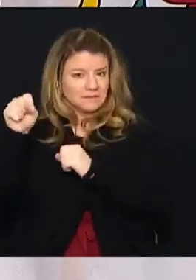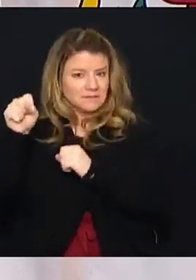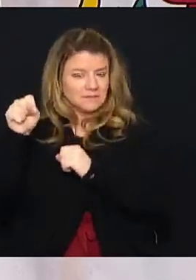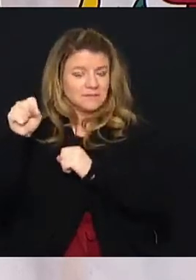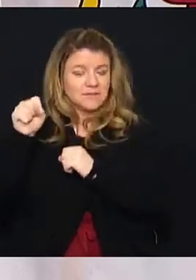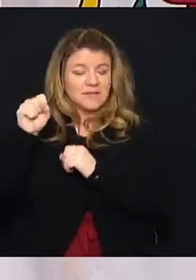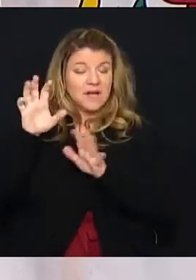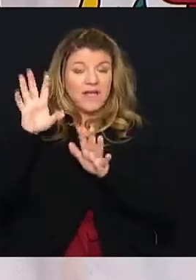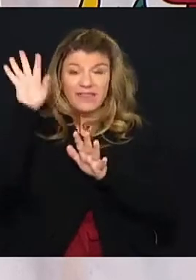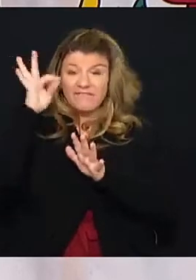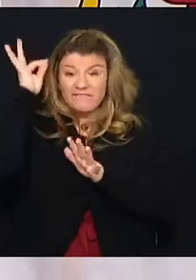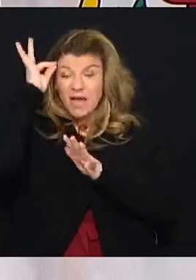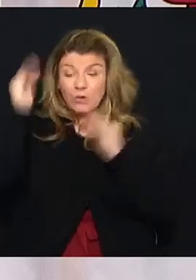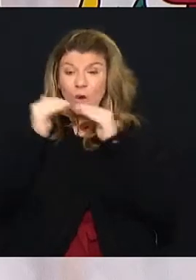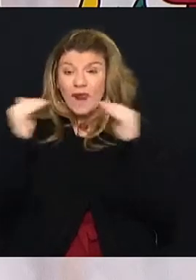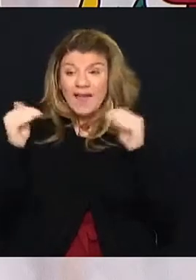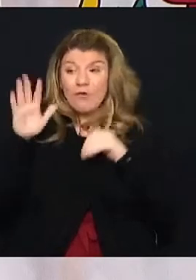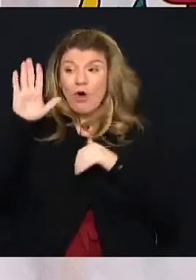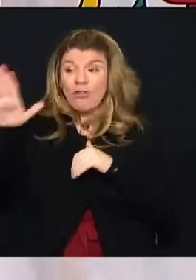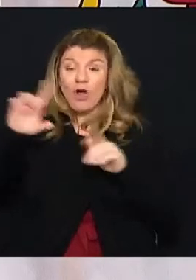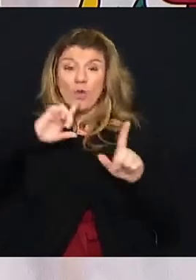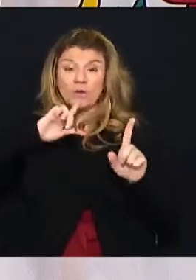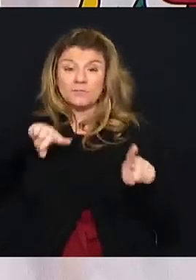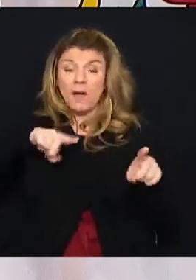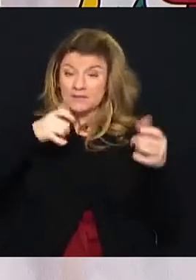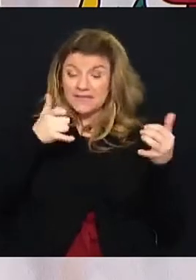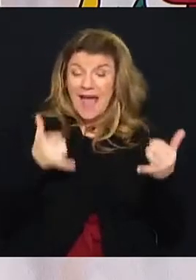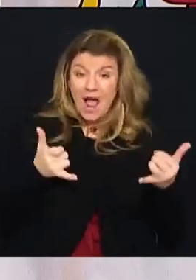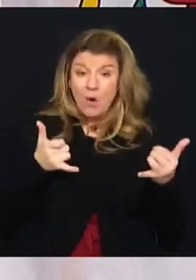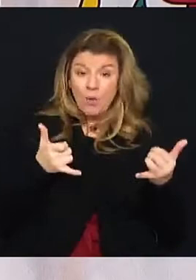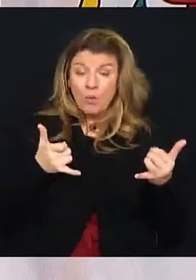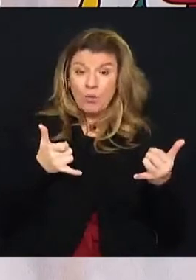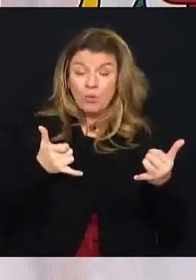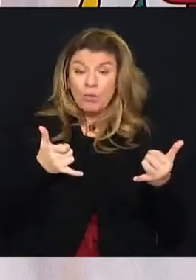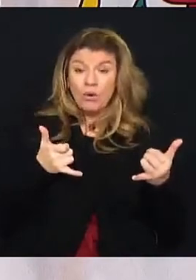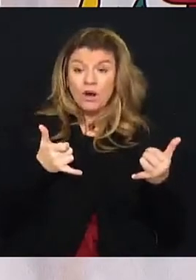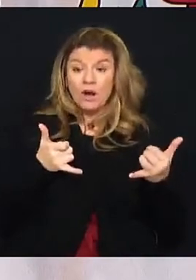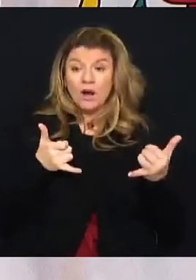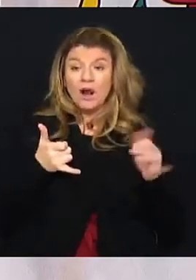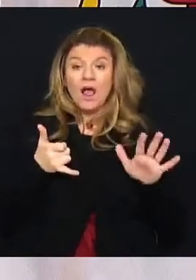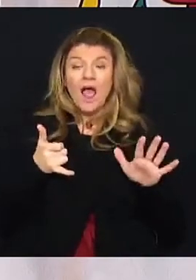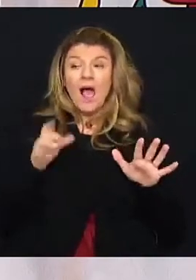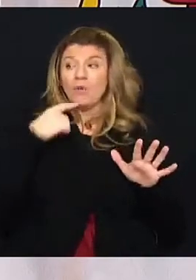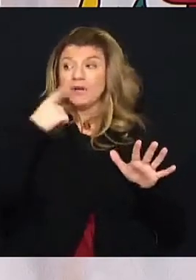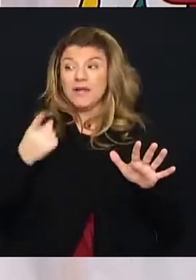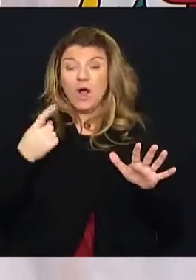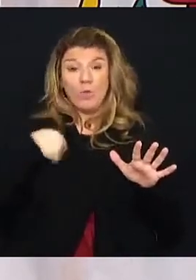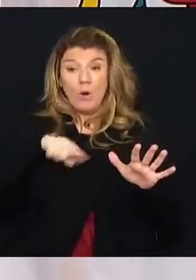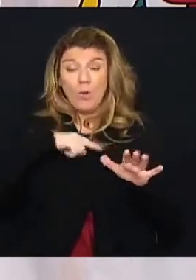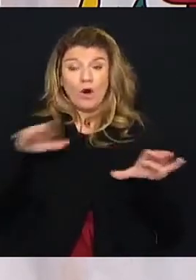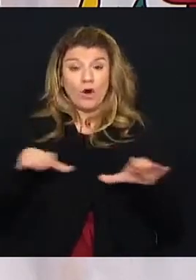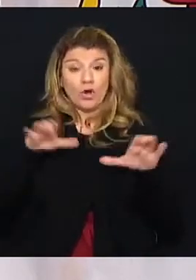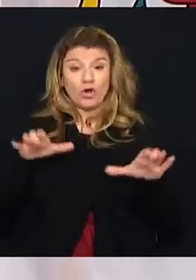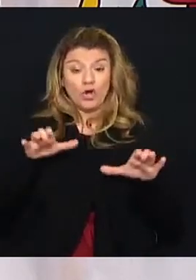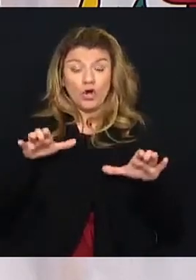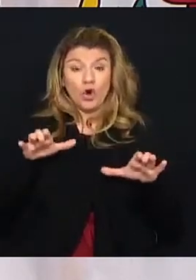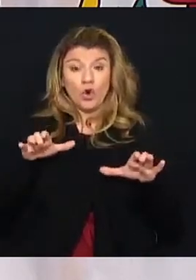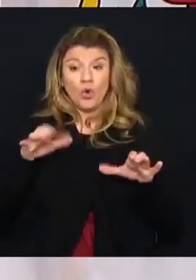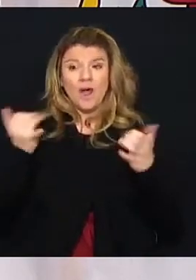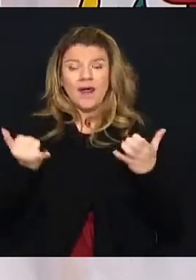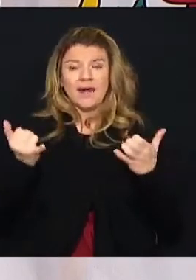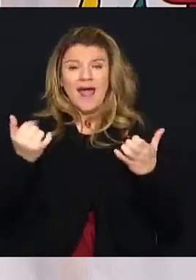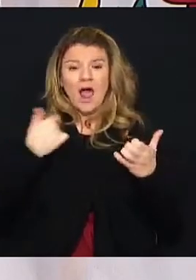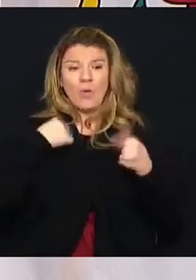The federal level's response now is, tell you what we're going to do, we're going to put this back in the